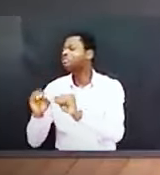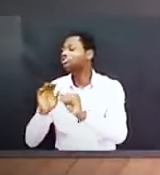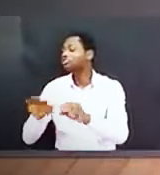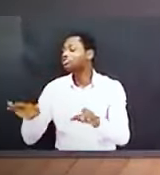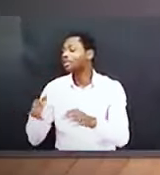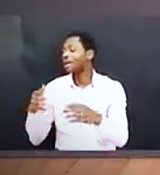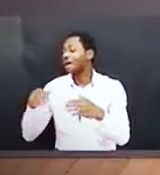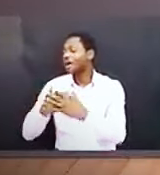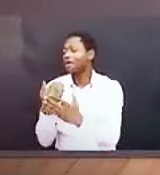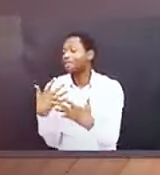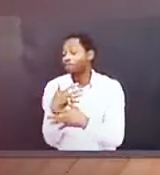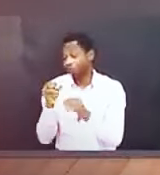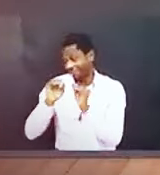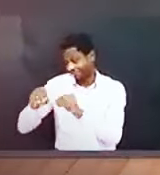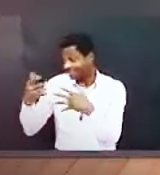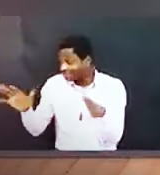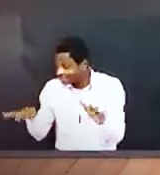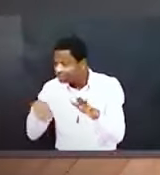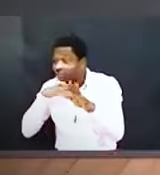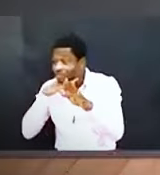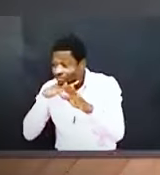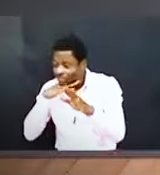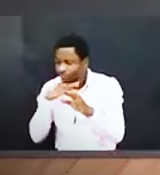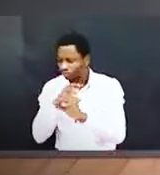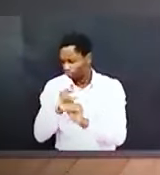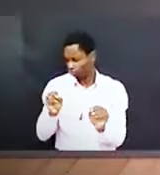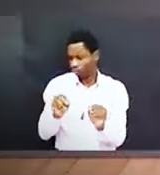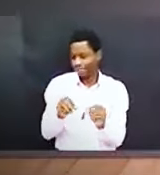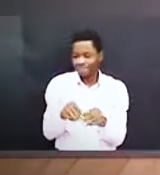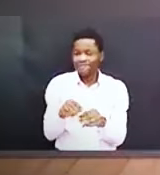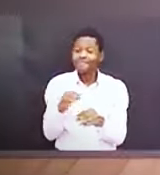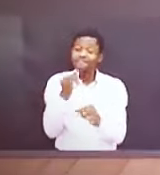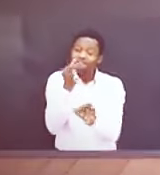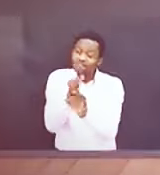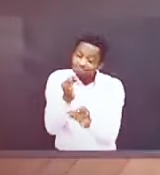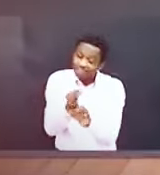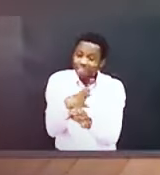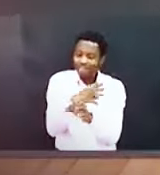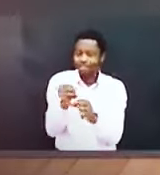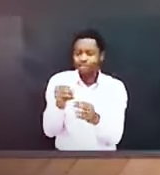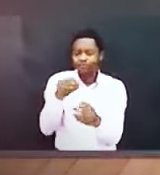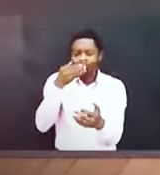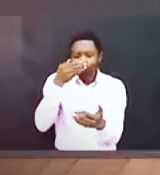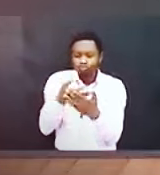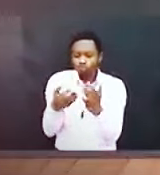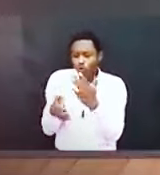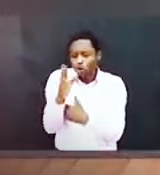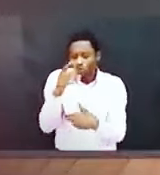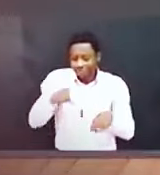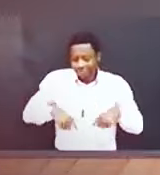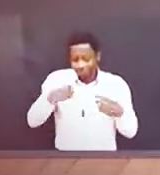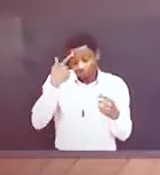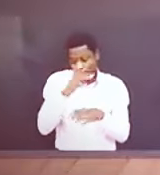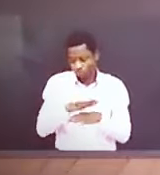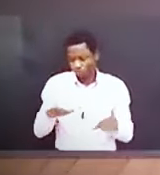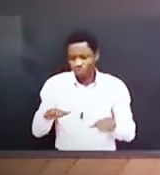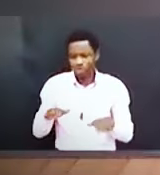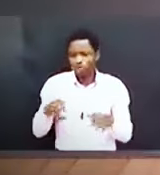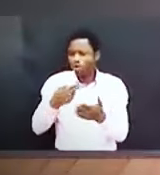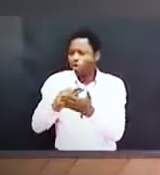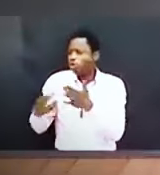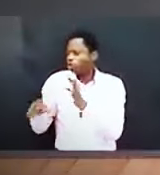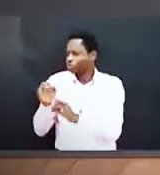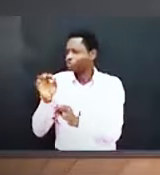Admittedly, the faith and godliness of children is ultimately the work of the Holy Spirit. But I